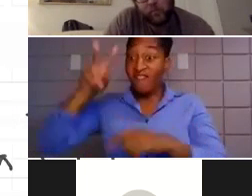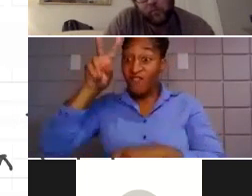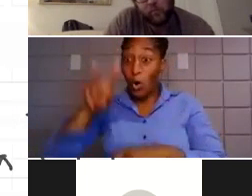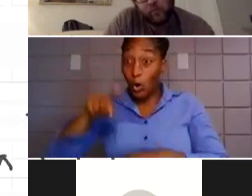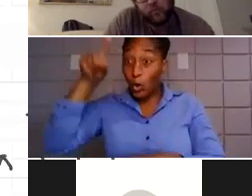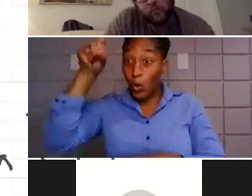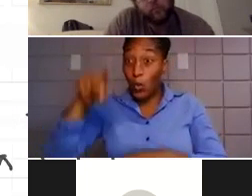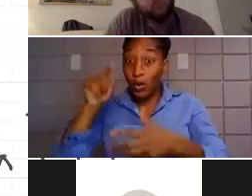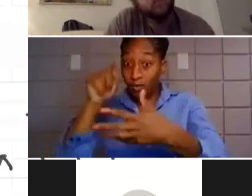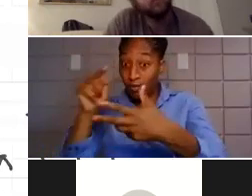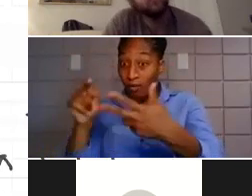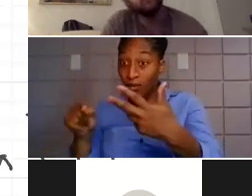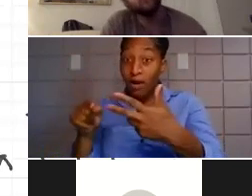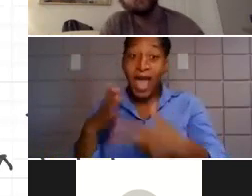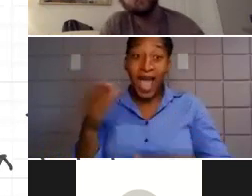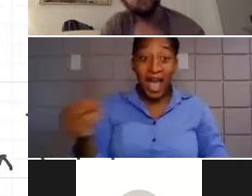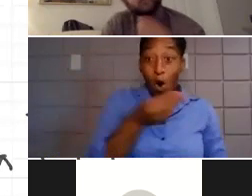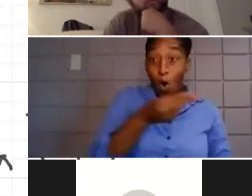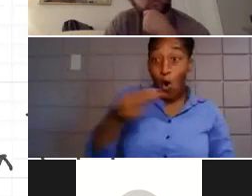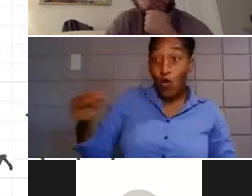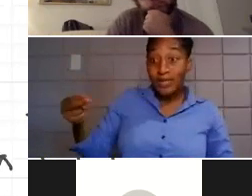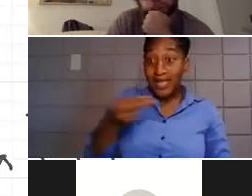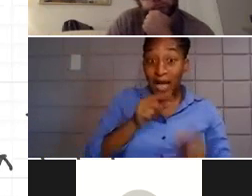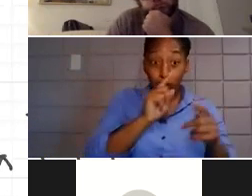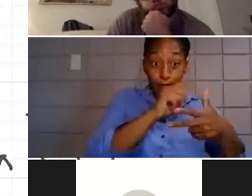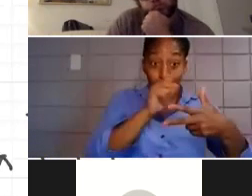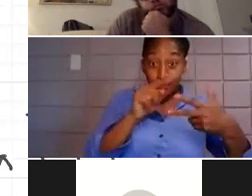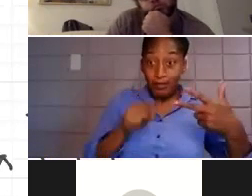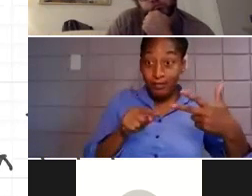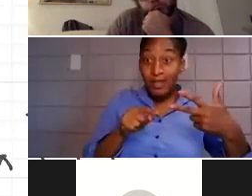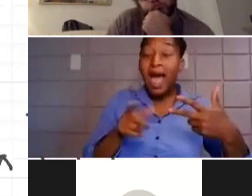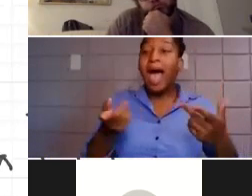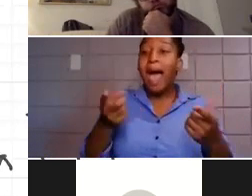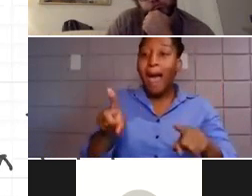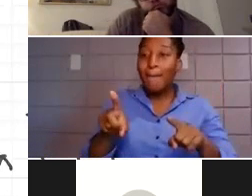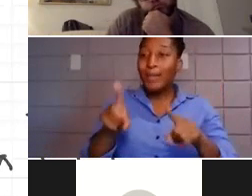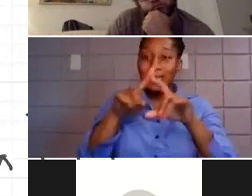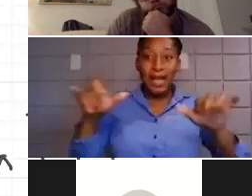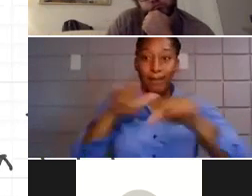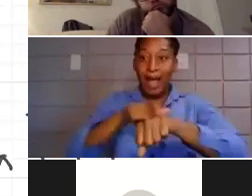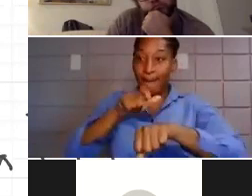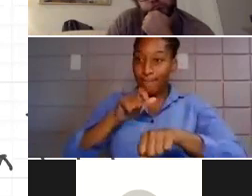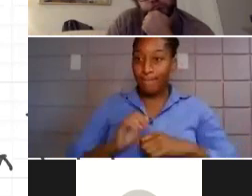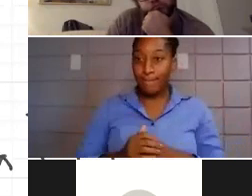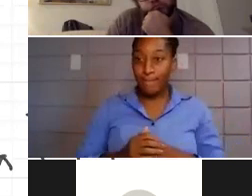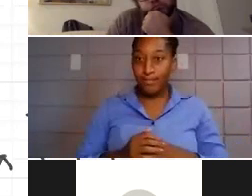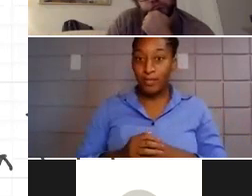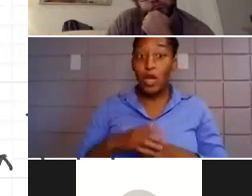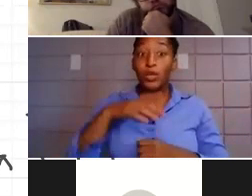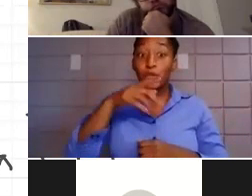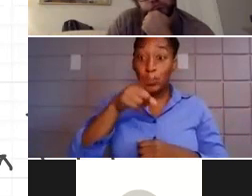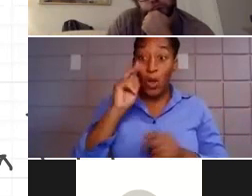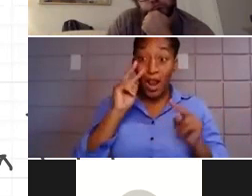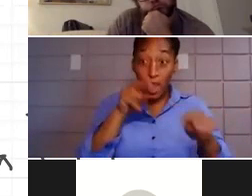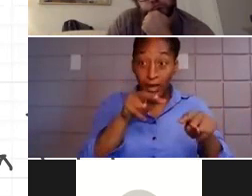with the projectile, you can use these equations to analyze the horizontal motion. When you're looking at a projectile,